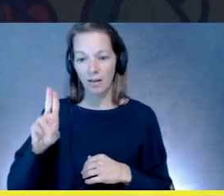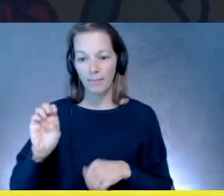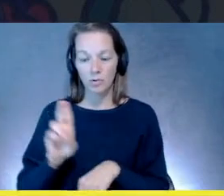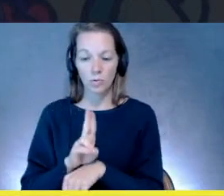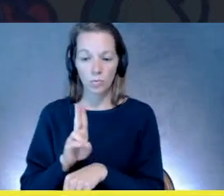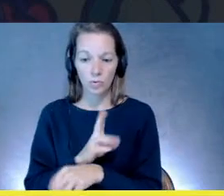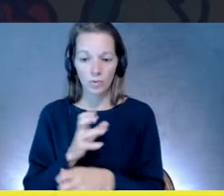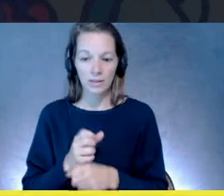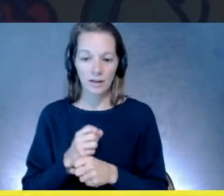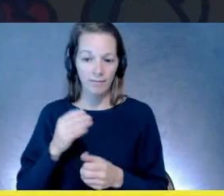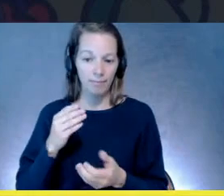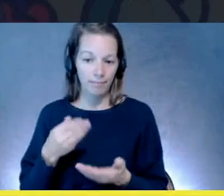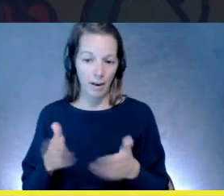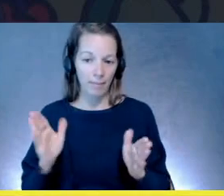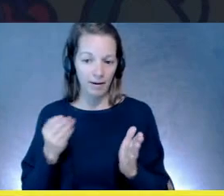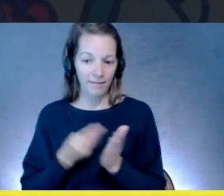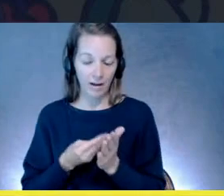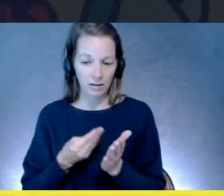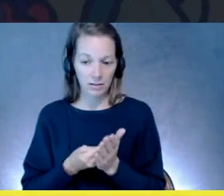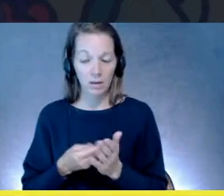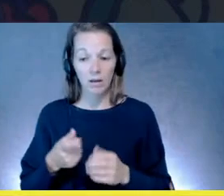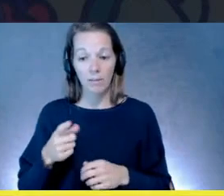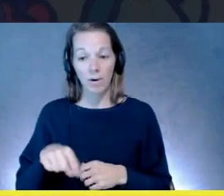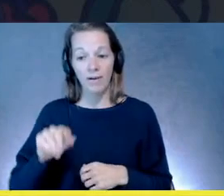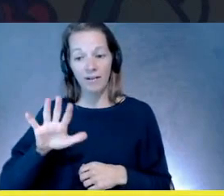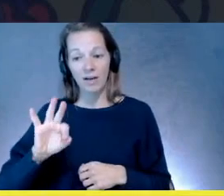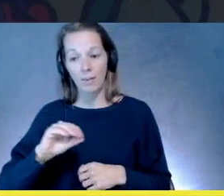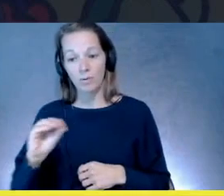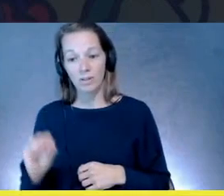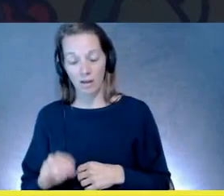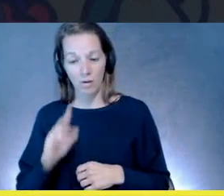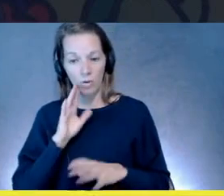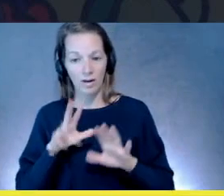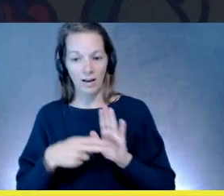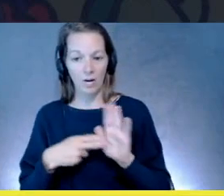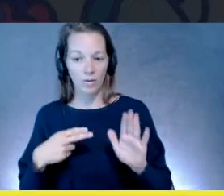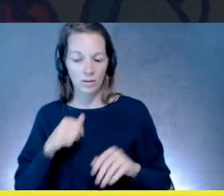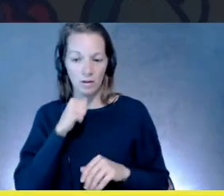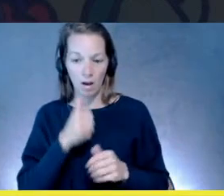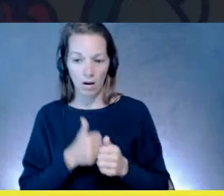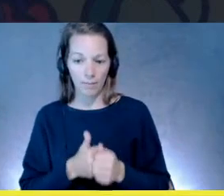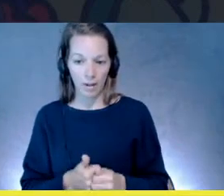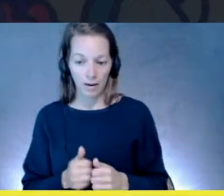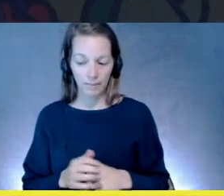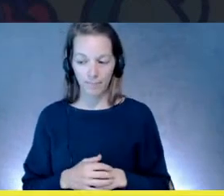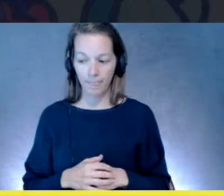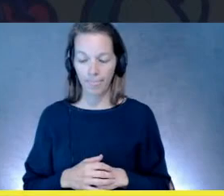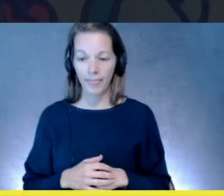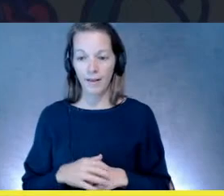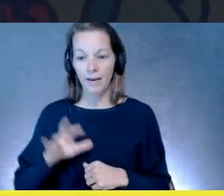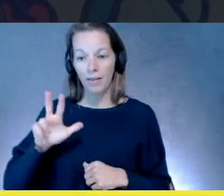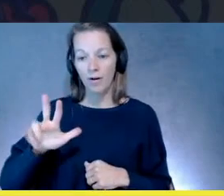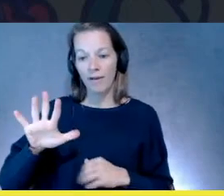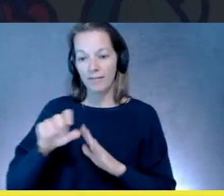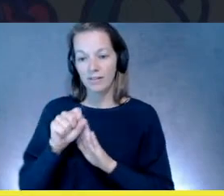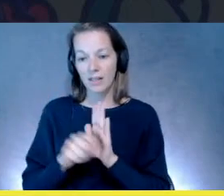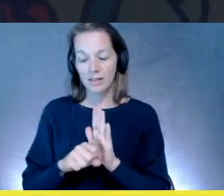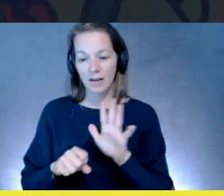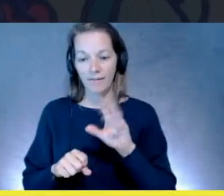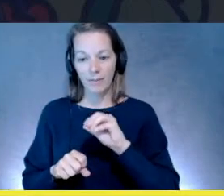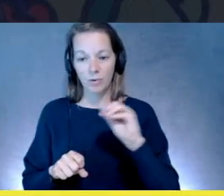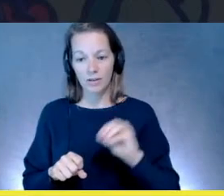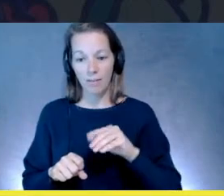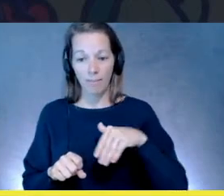public funds, and among those facilities, 59% were categorized as non-compliant. 35 states had 50% or more facilities